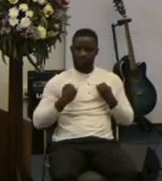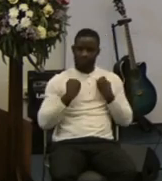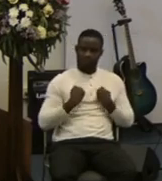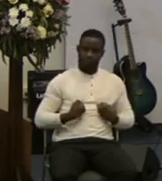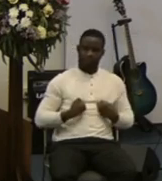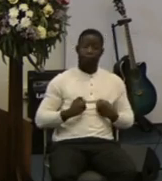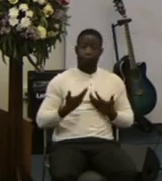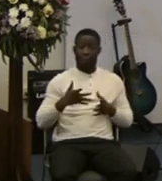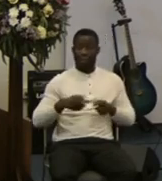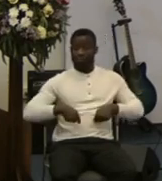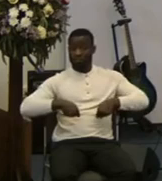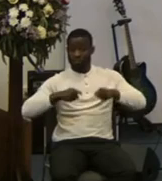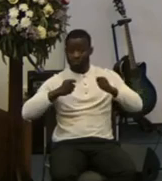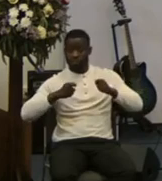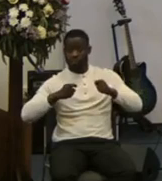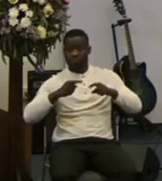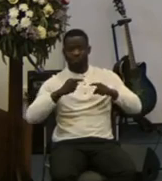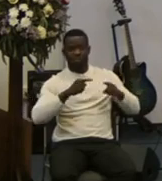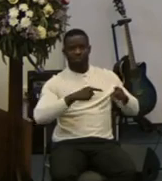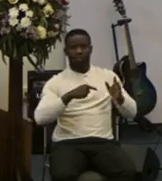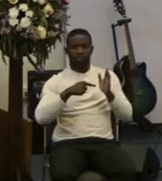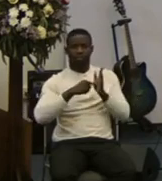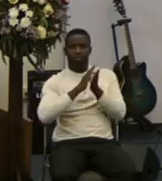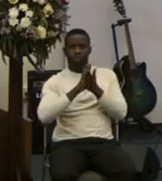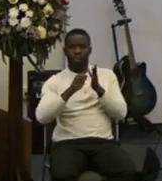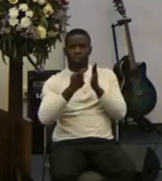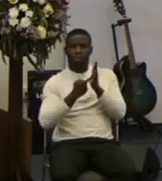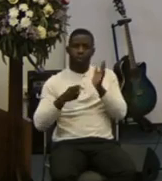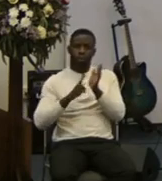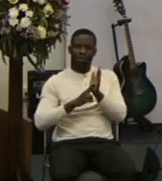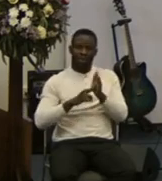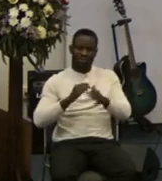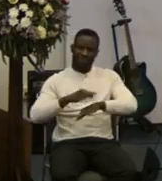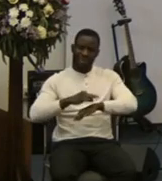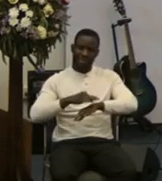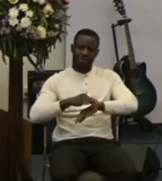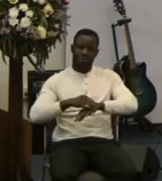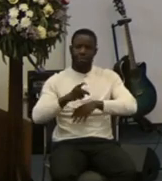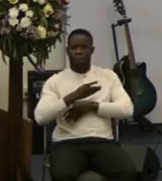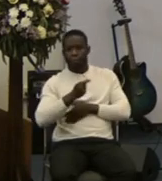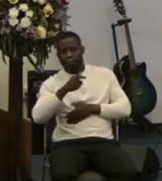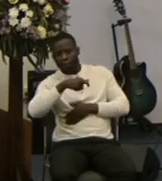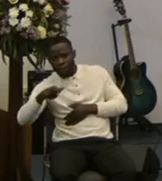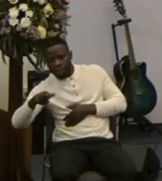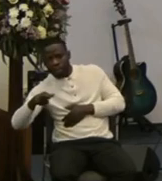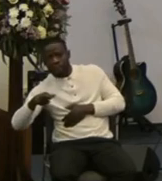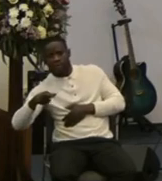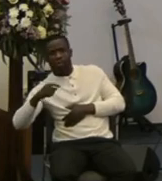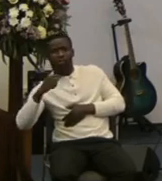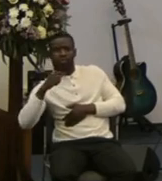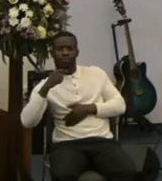he refers to as his thorn in the flesh. There are some commentators who,